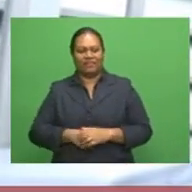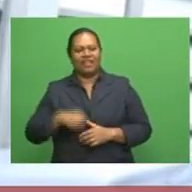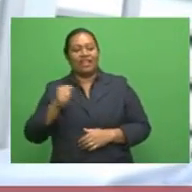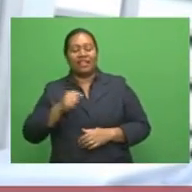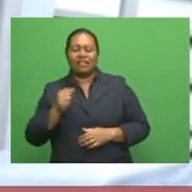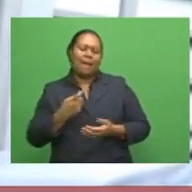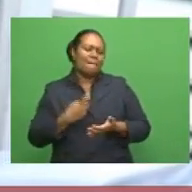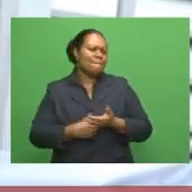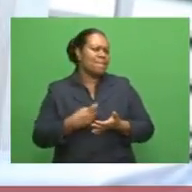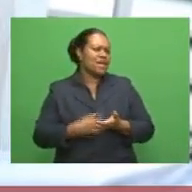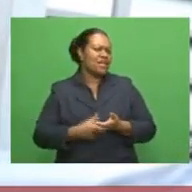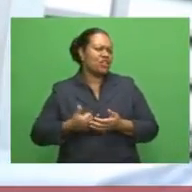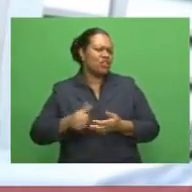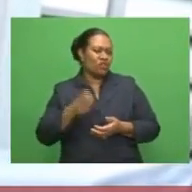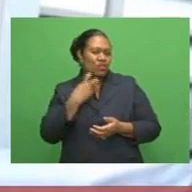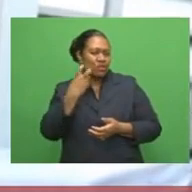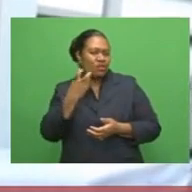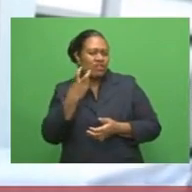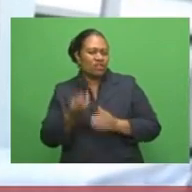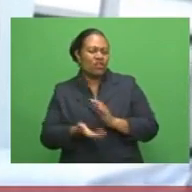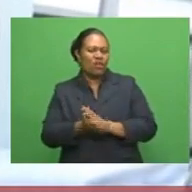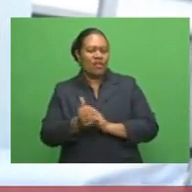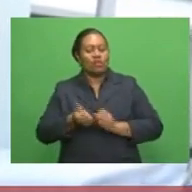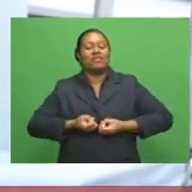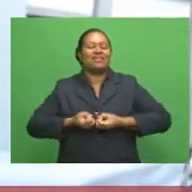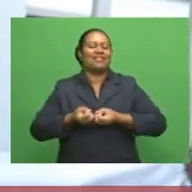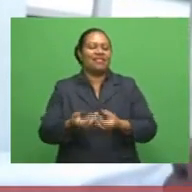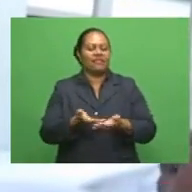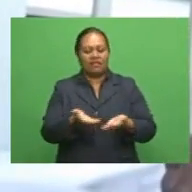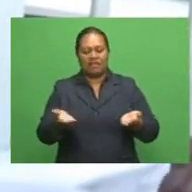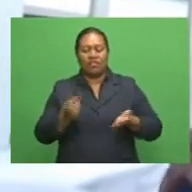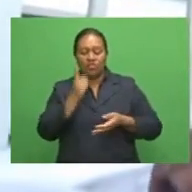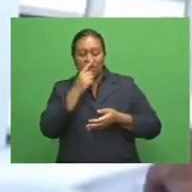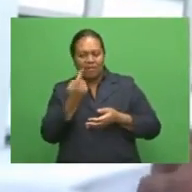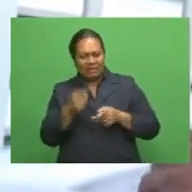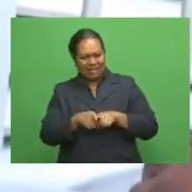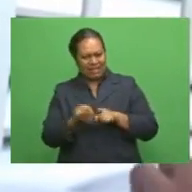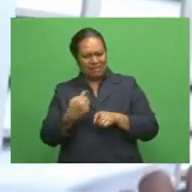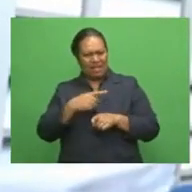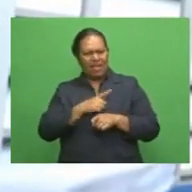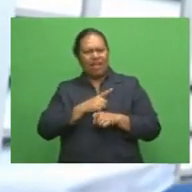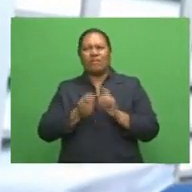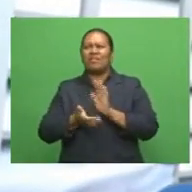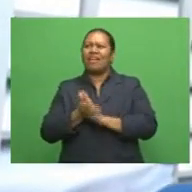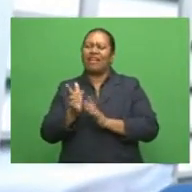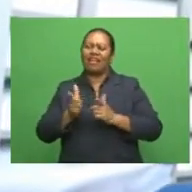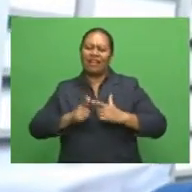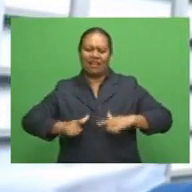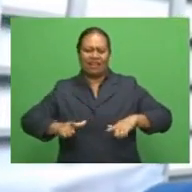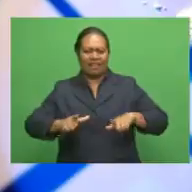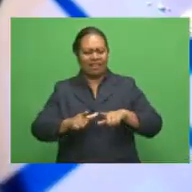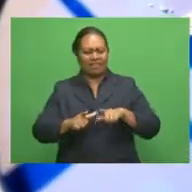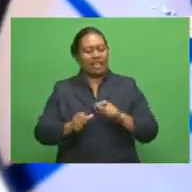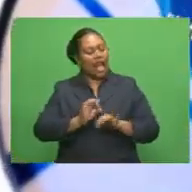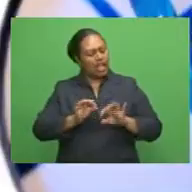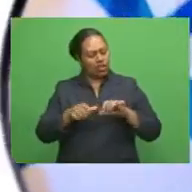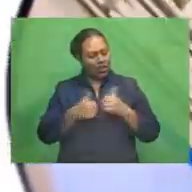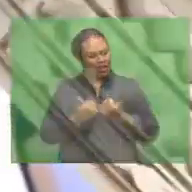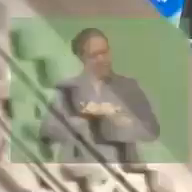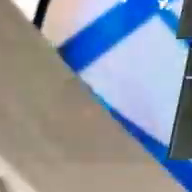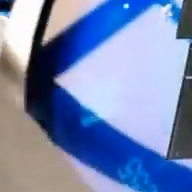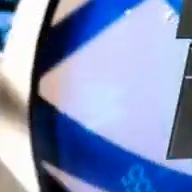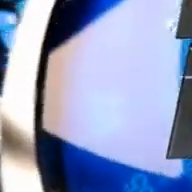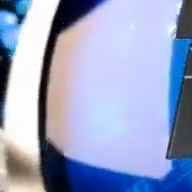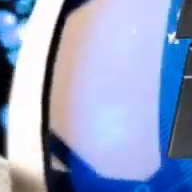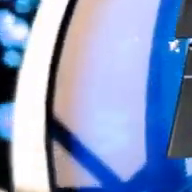used on getting the tourist industry back should be given to the people like us who are from the highlands. So I don't agree.